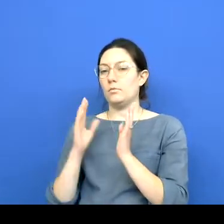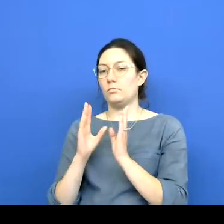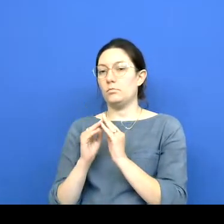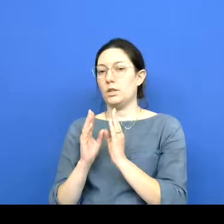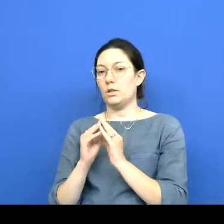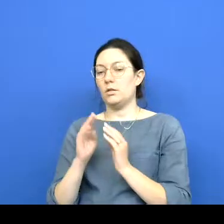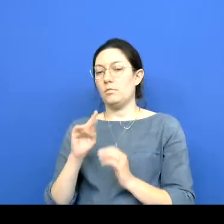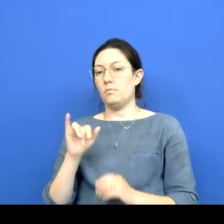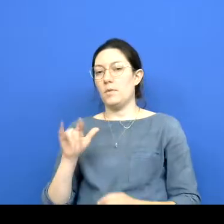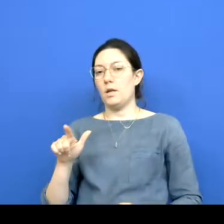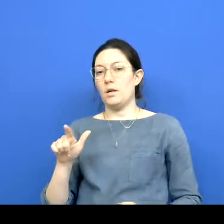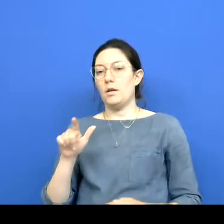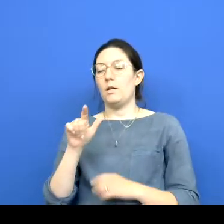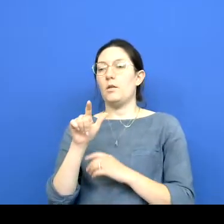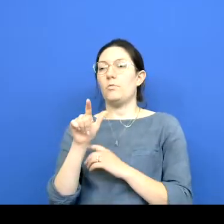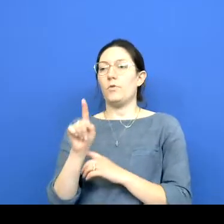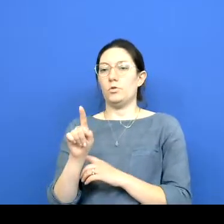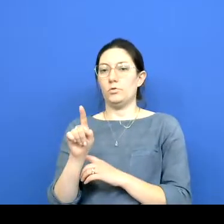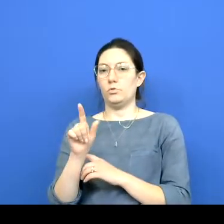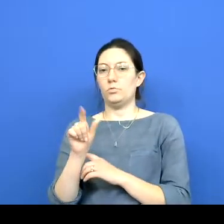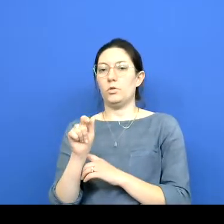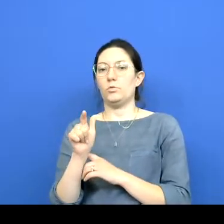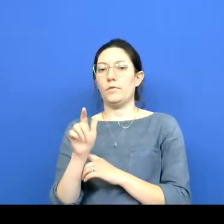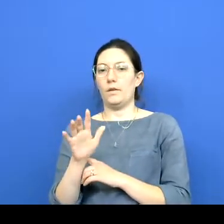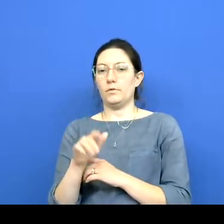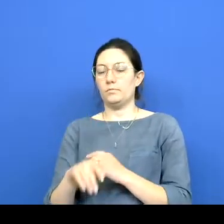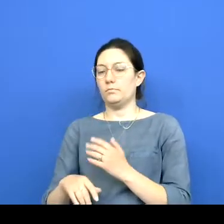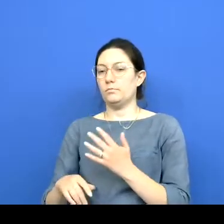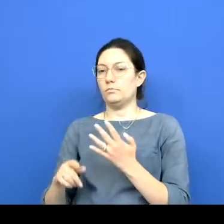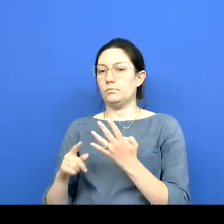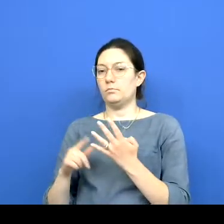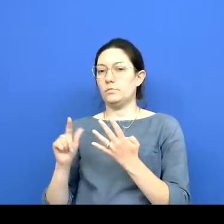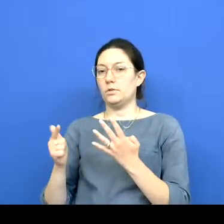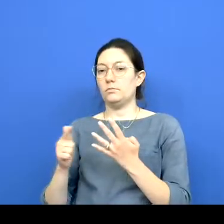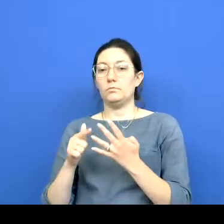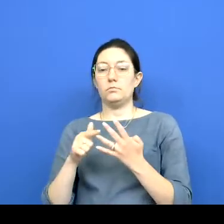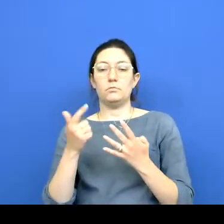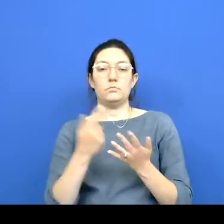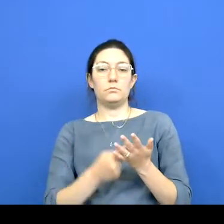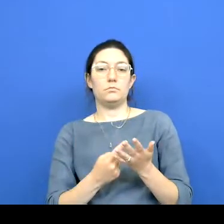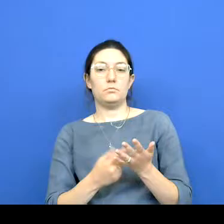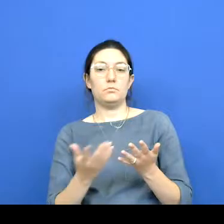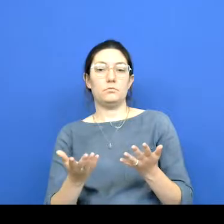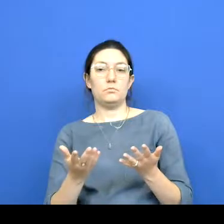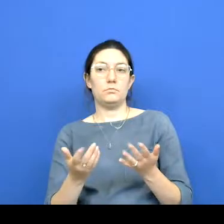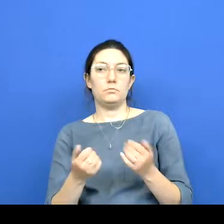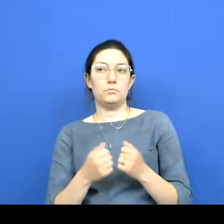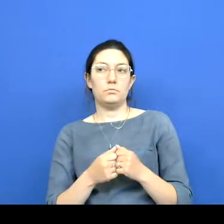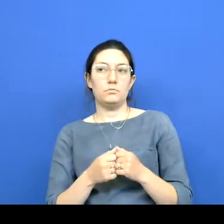meeting, May 21st, 2025. Second. Any discussion?